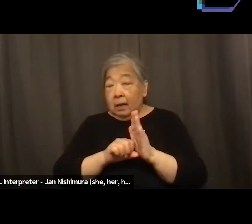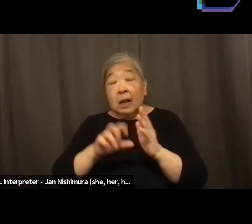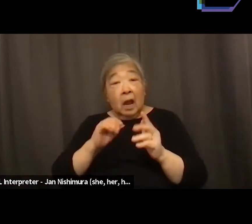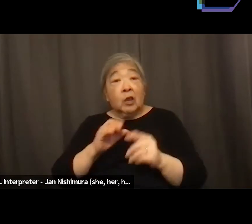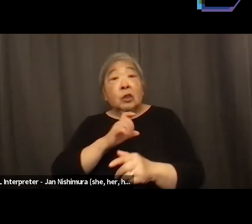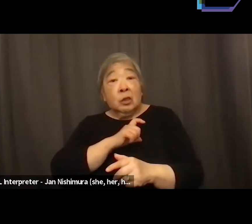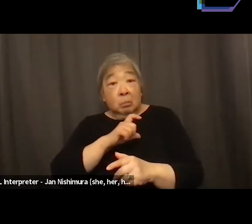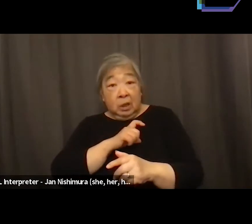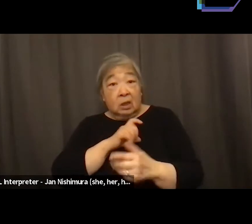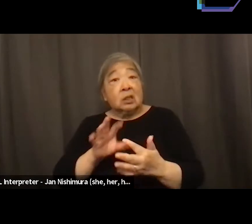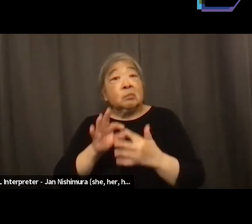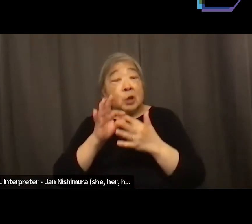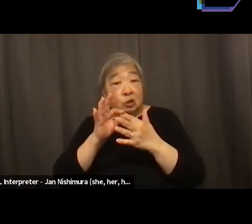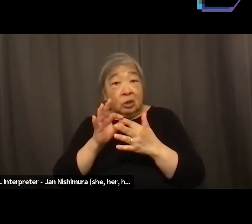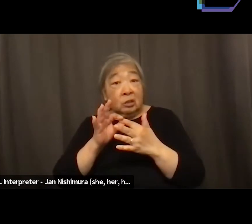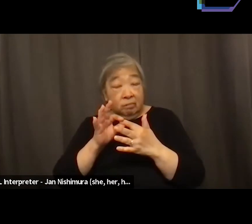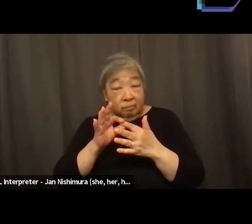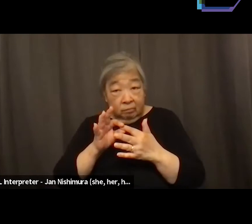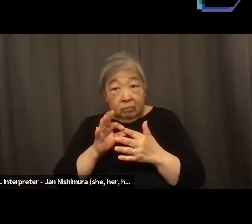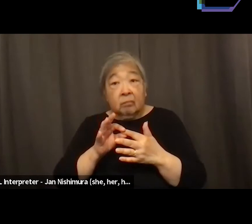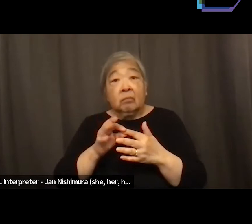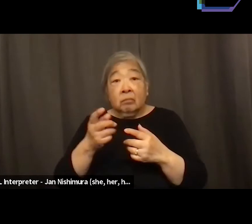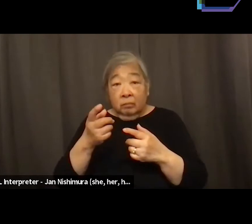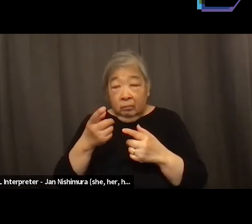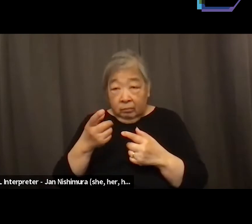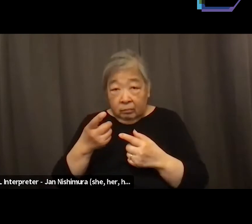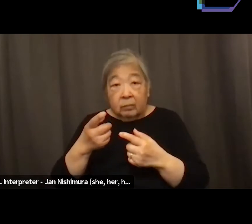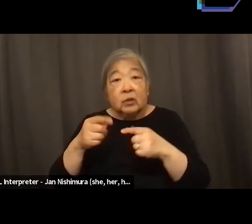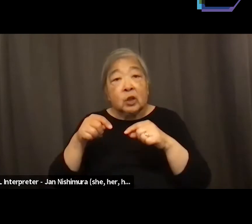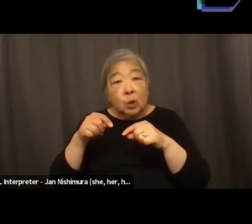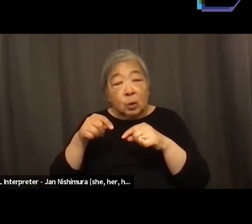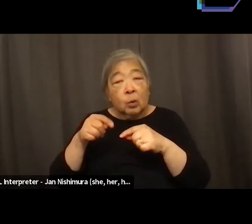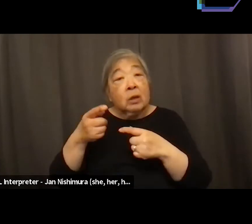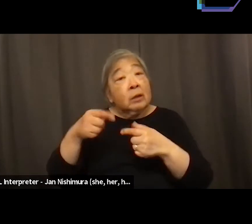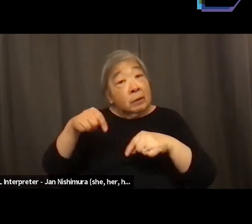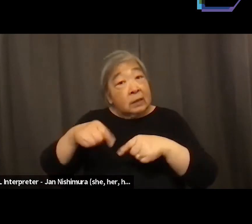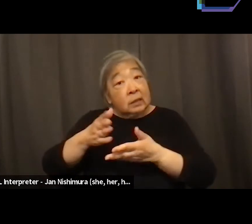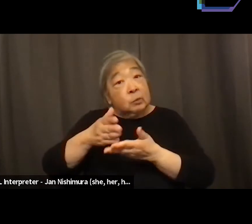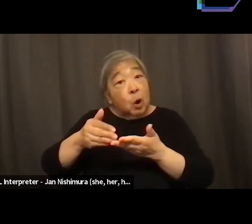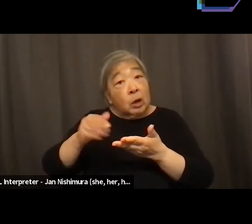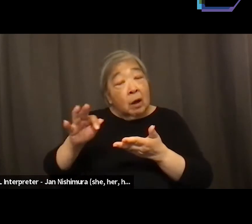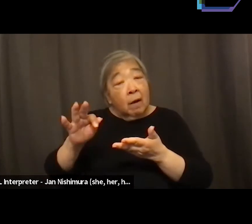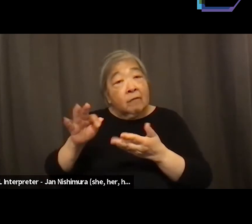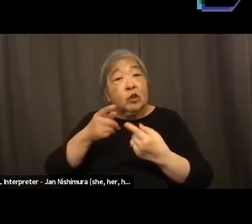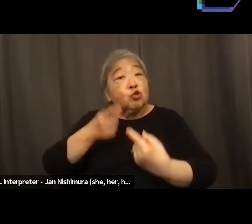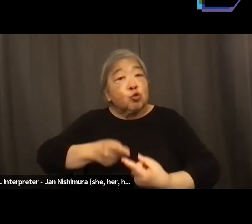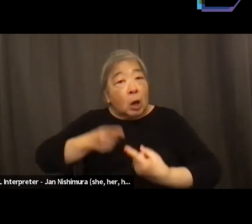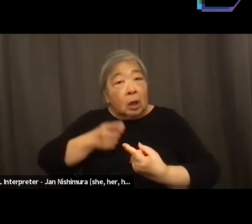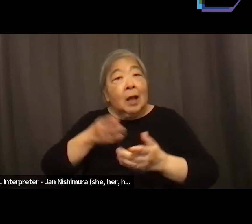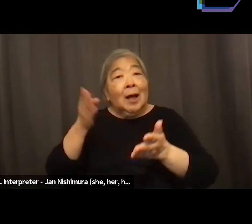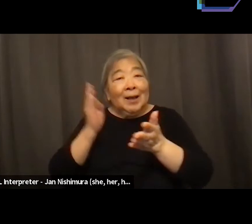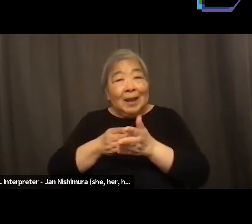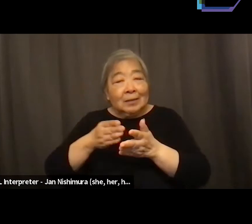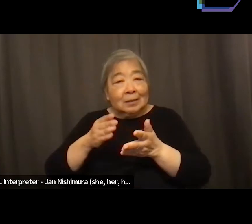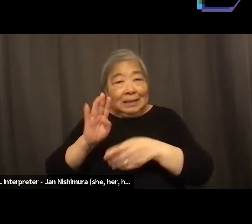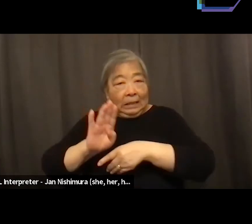police especially. And so this is very much a part of, the struggle against extractive